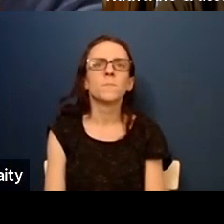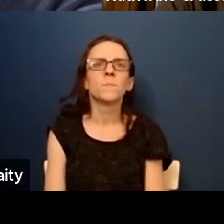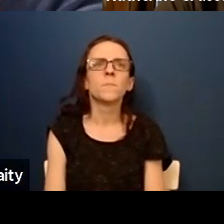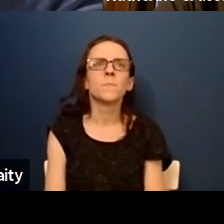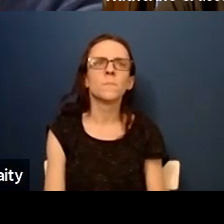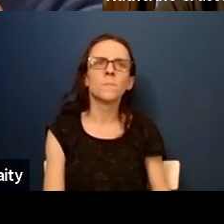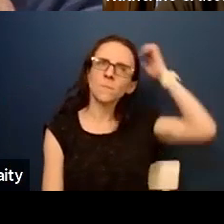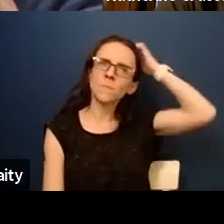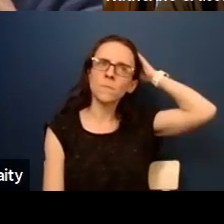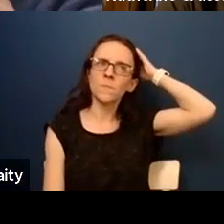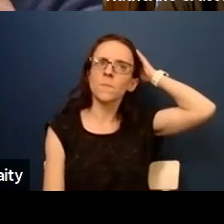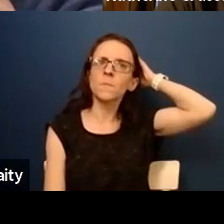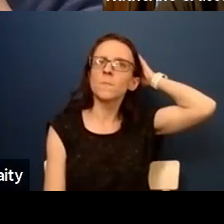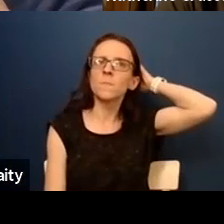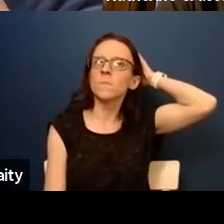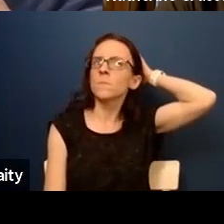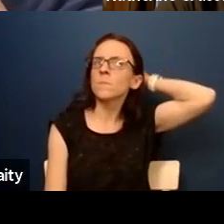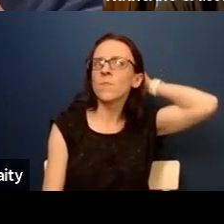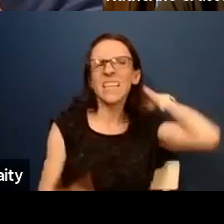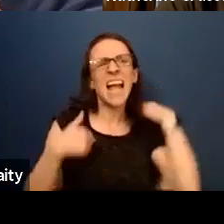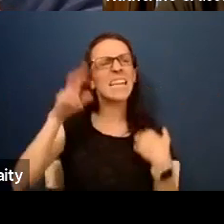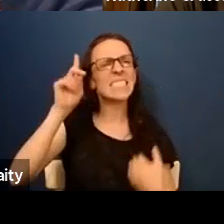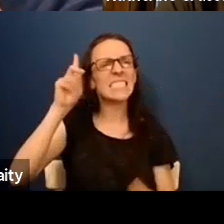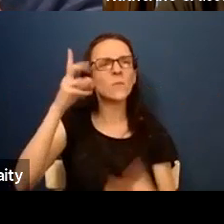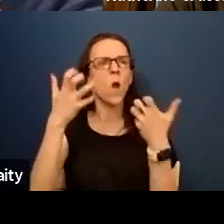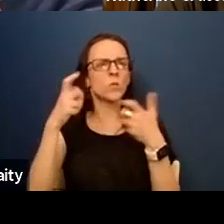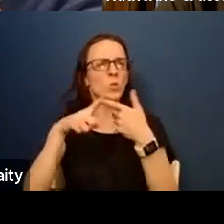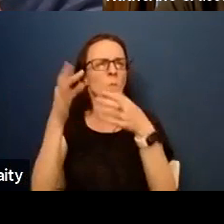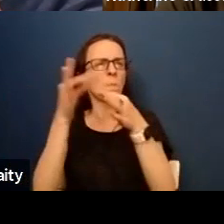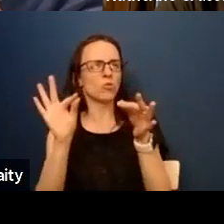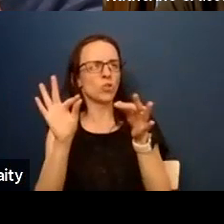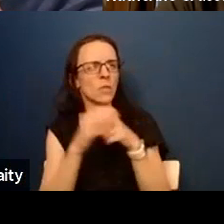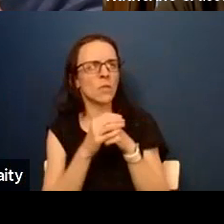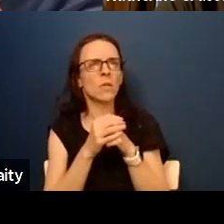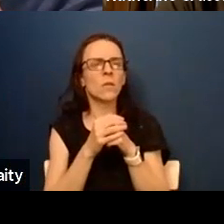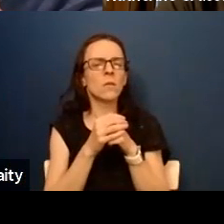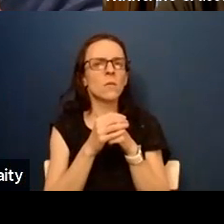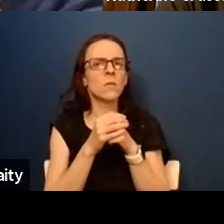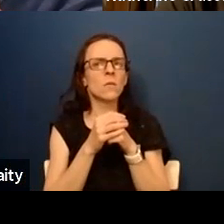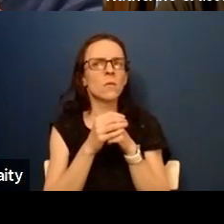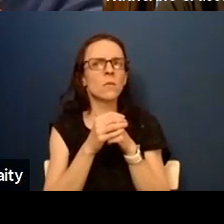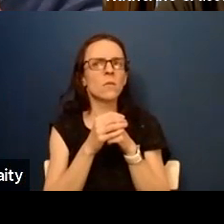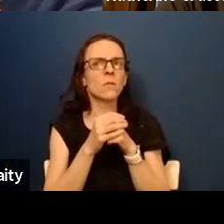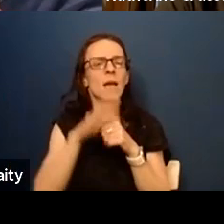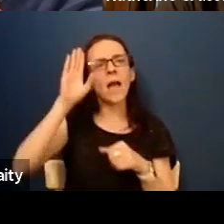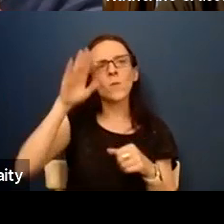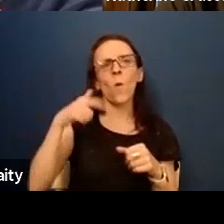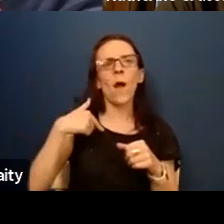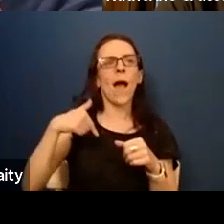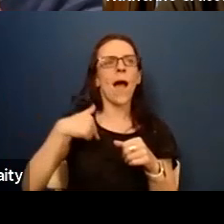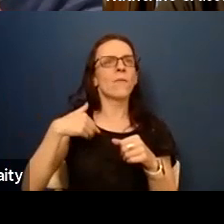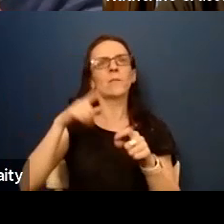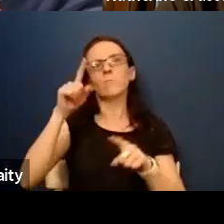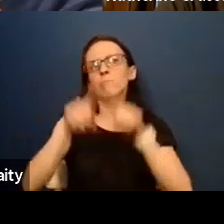I did want to mention though that I know there are a wide variation of